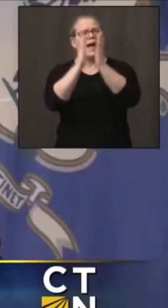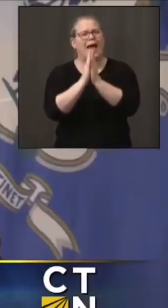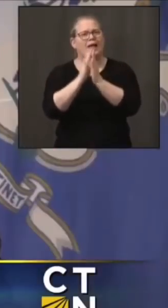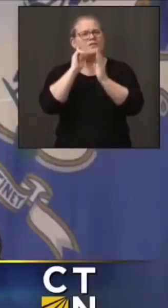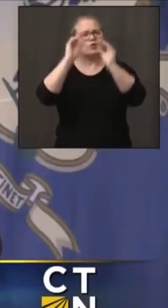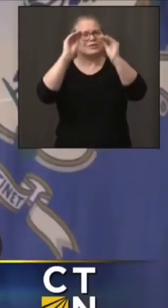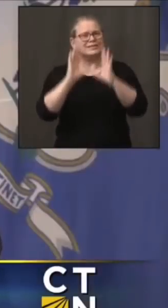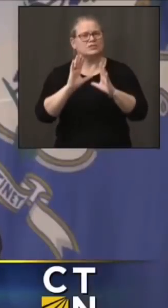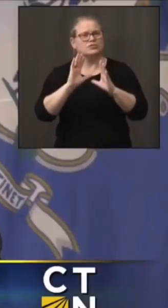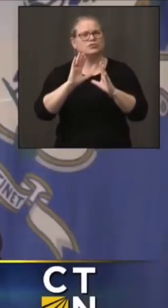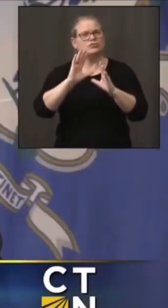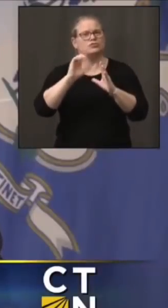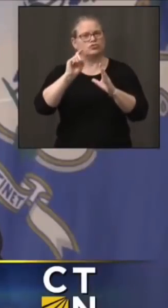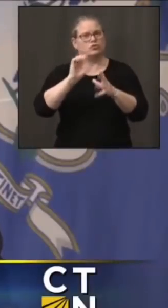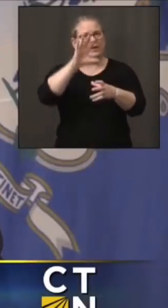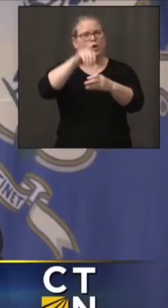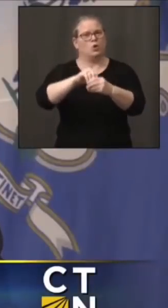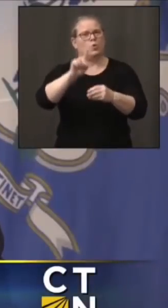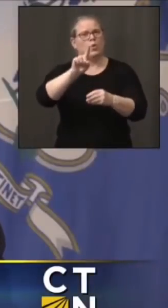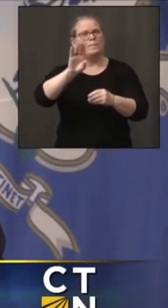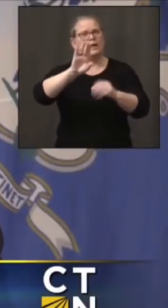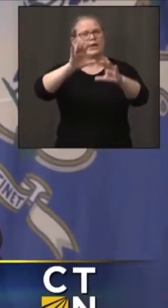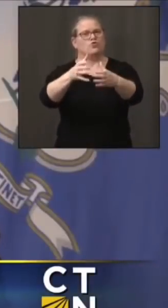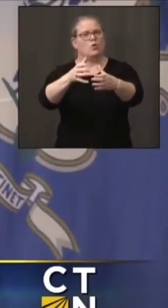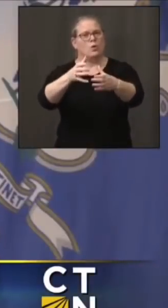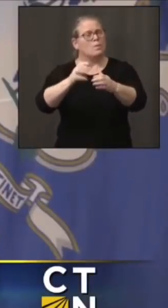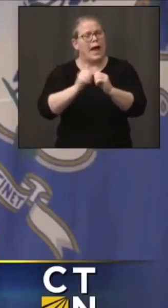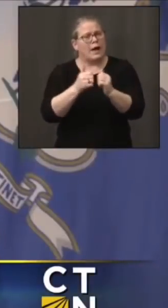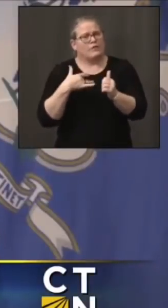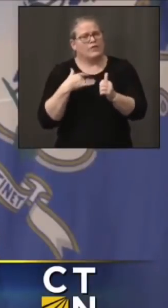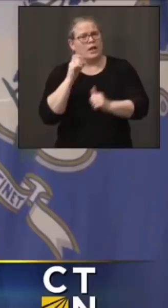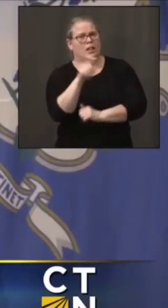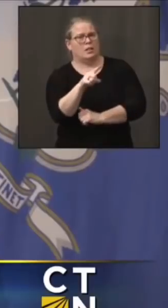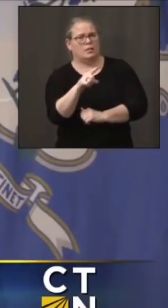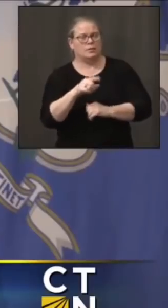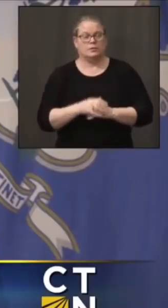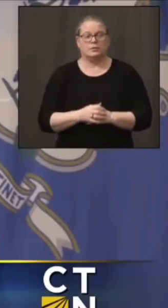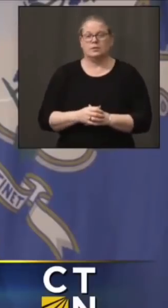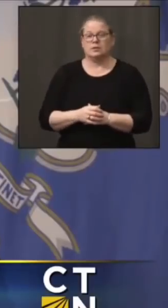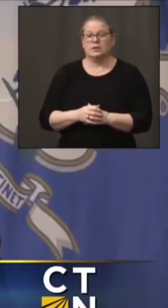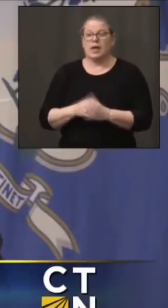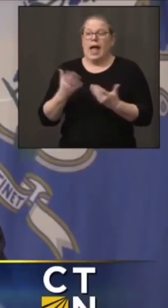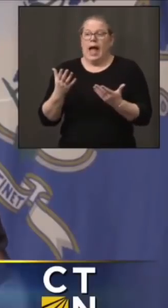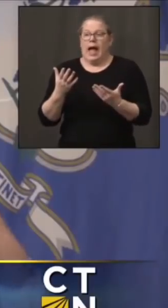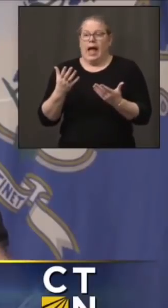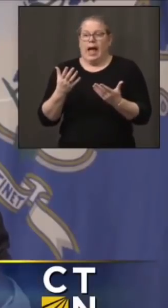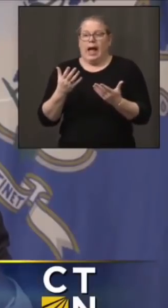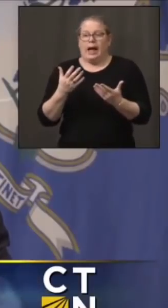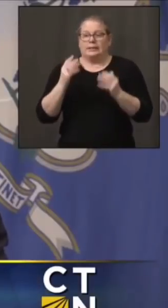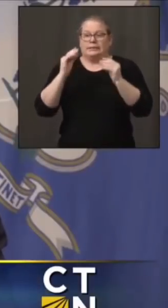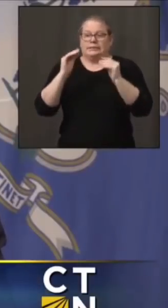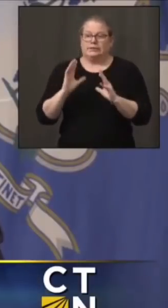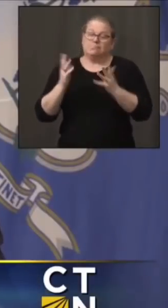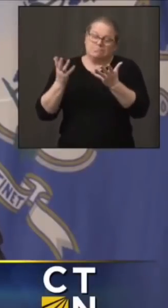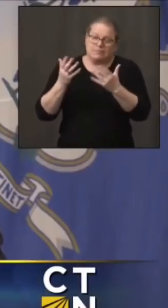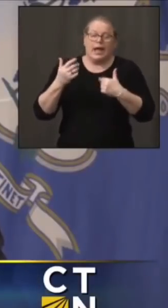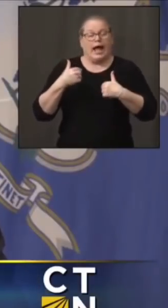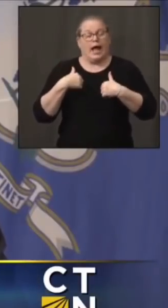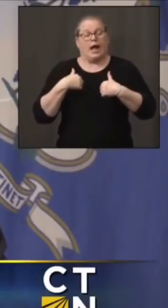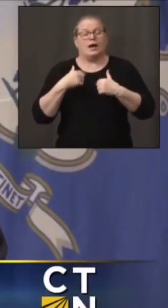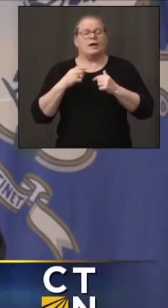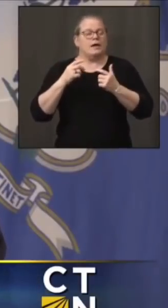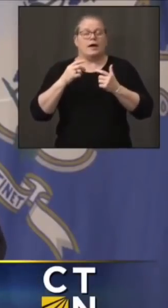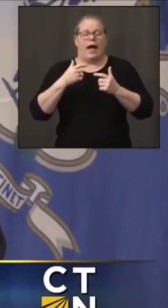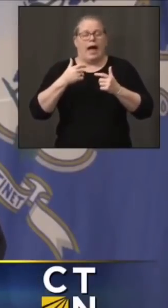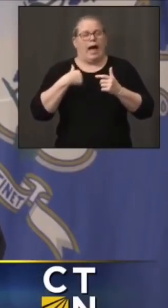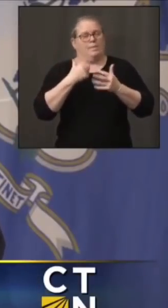Teachers in the next group. Well, look, let me just listen for my allocation committee. Everybody has somebody they want to put into